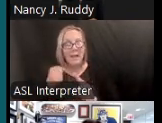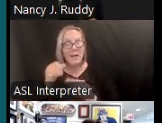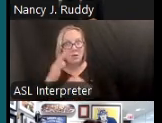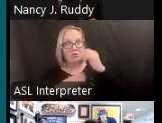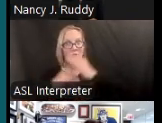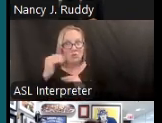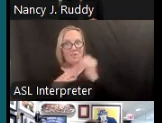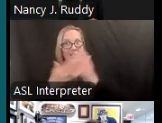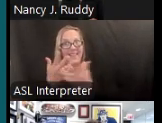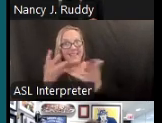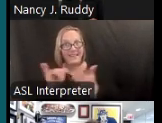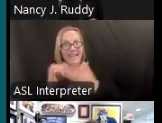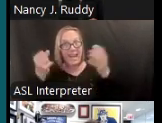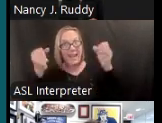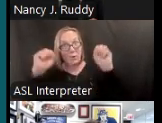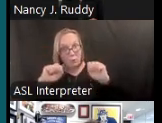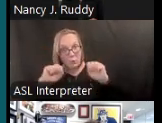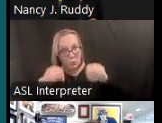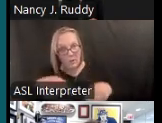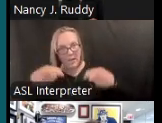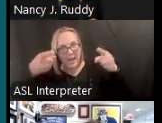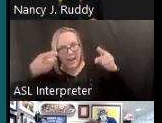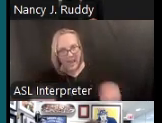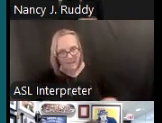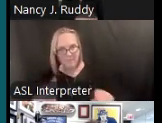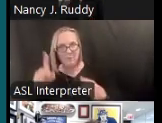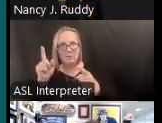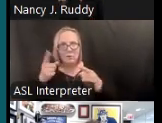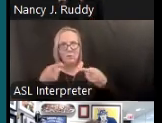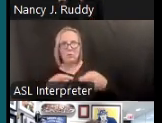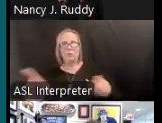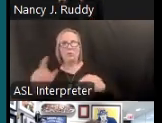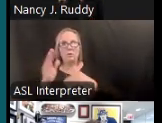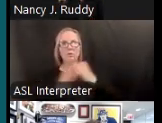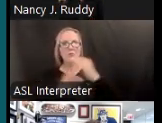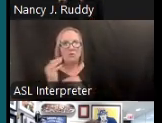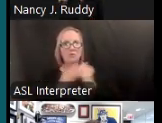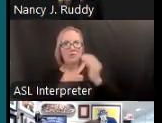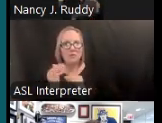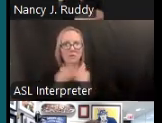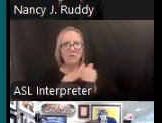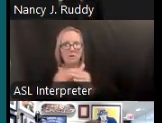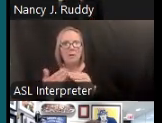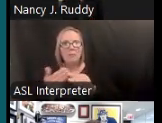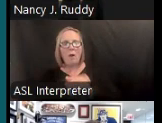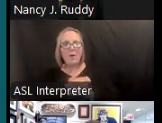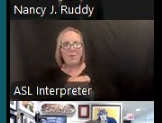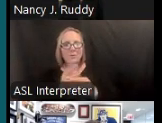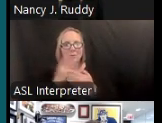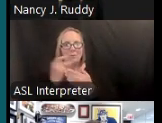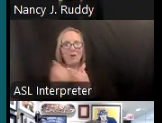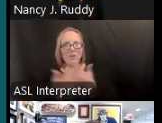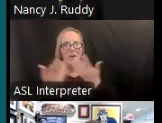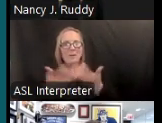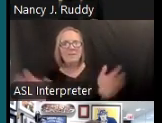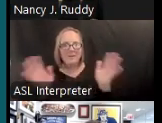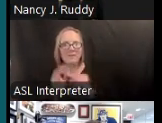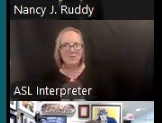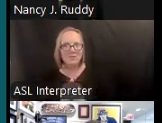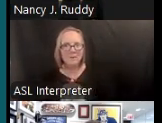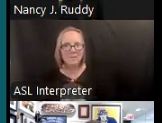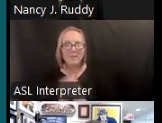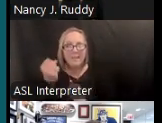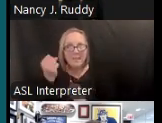the period of construction, prior to the completion of the project. The analyses will be conducted using the guidance of the